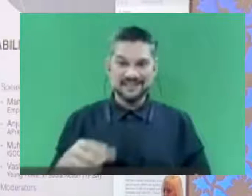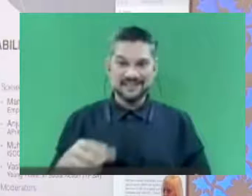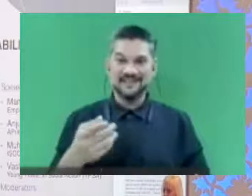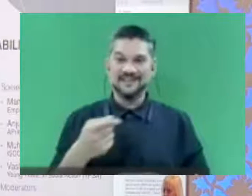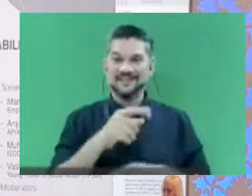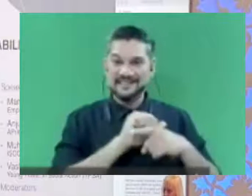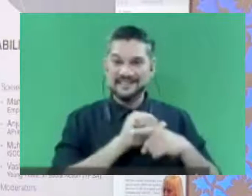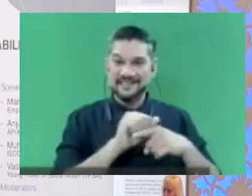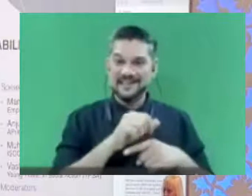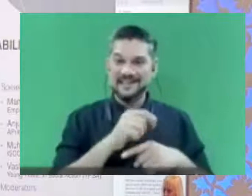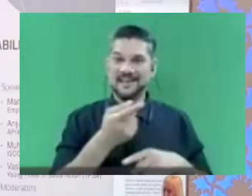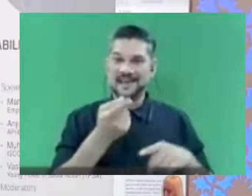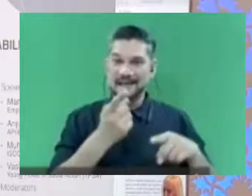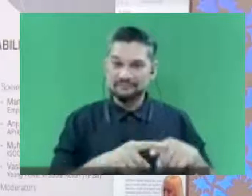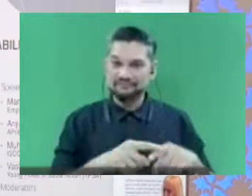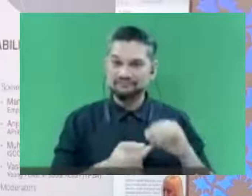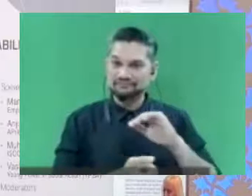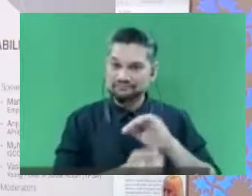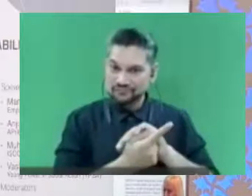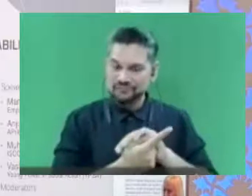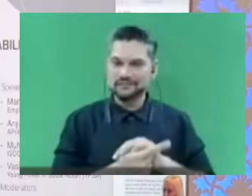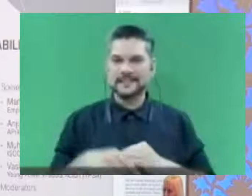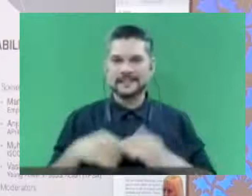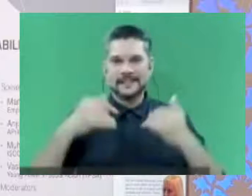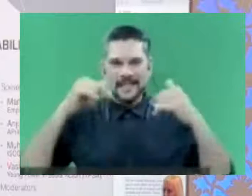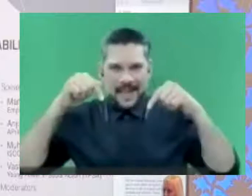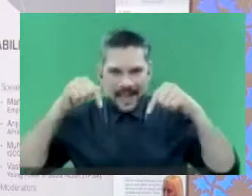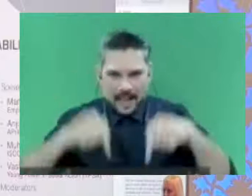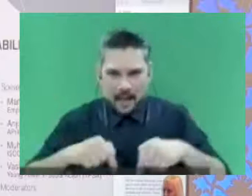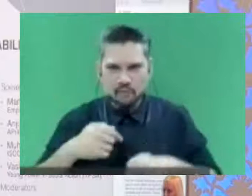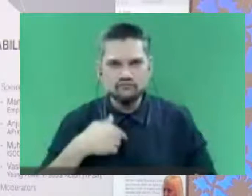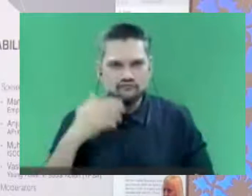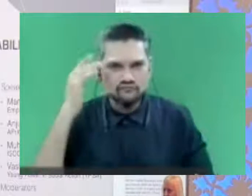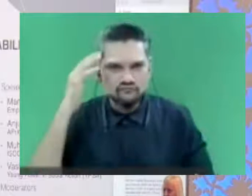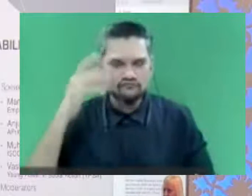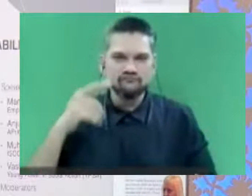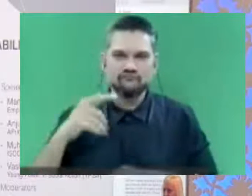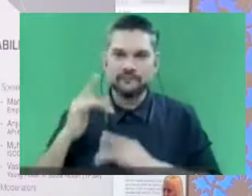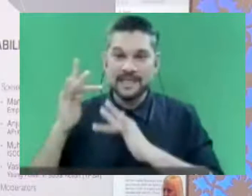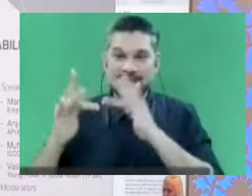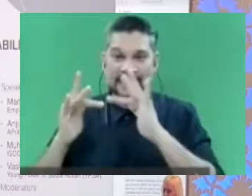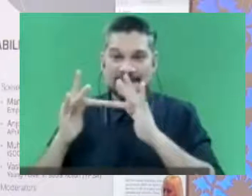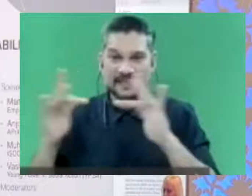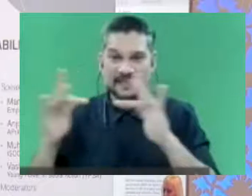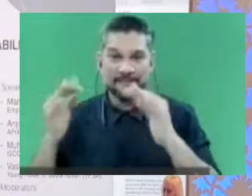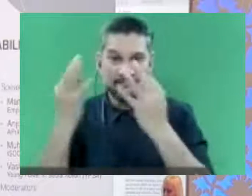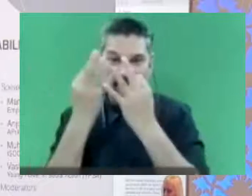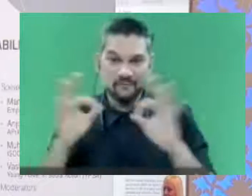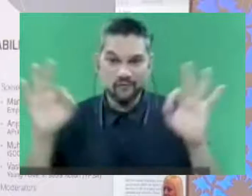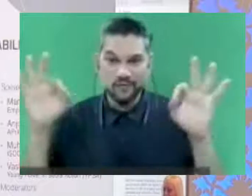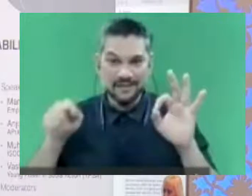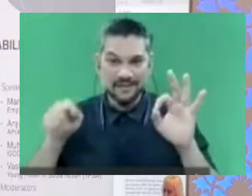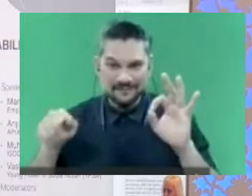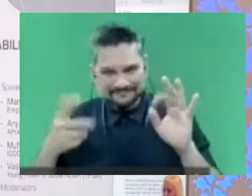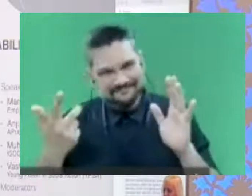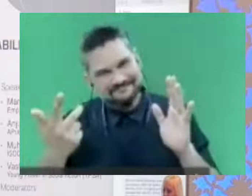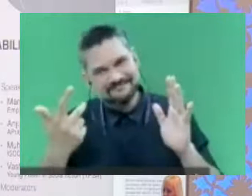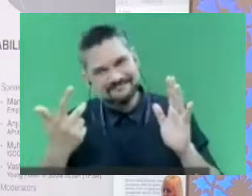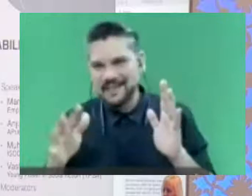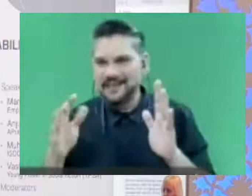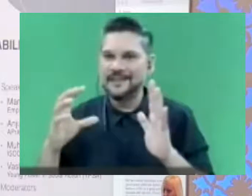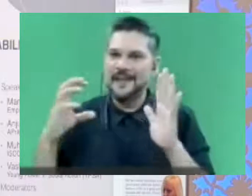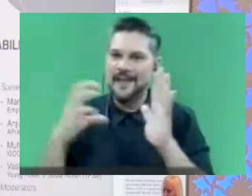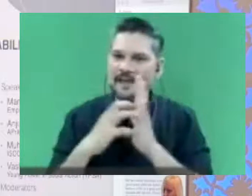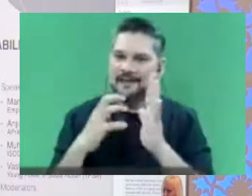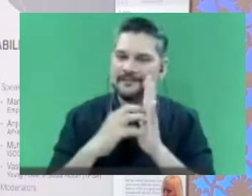we are writing anything on internet freedom, we are trying to include disability